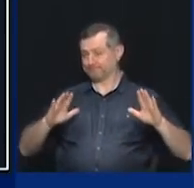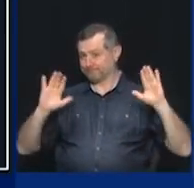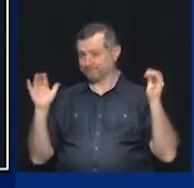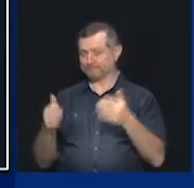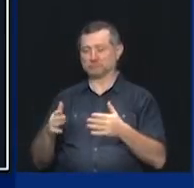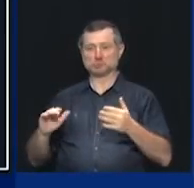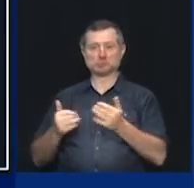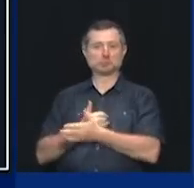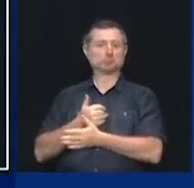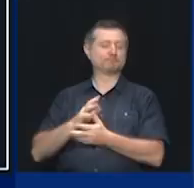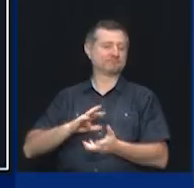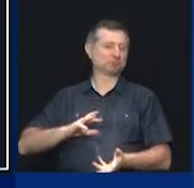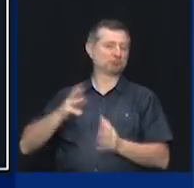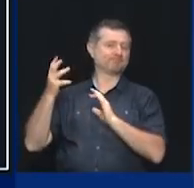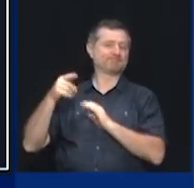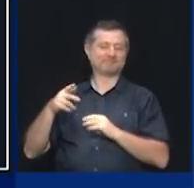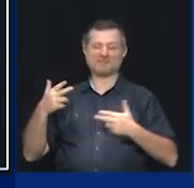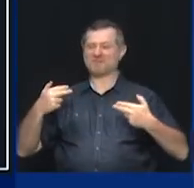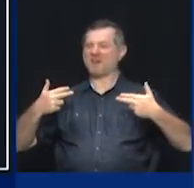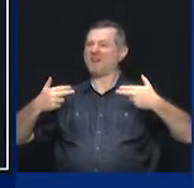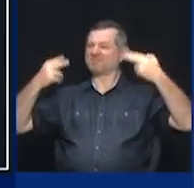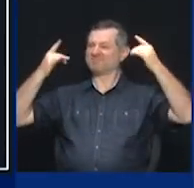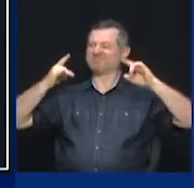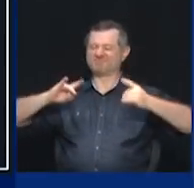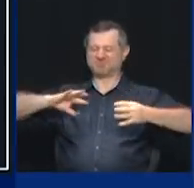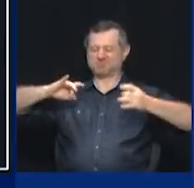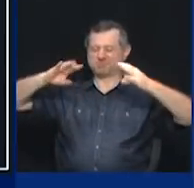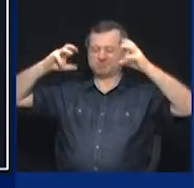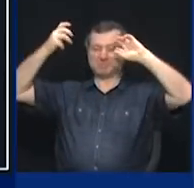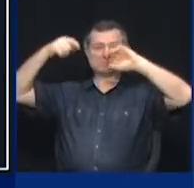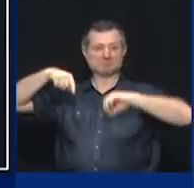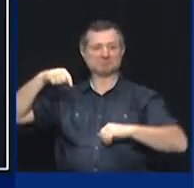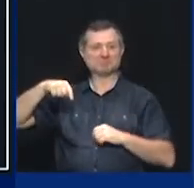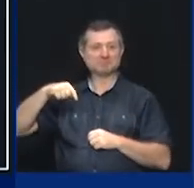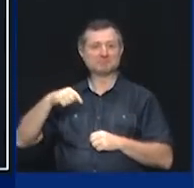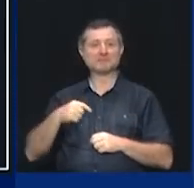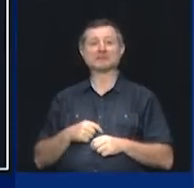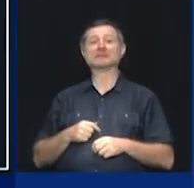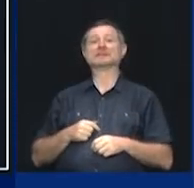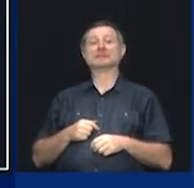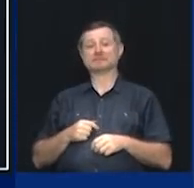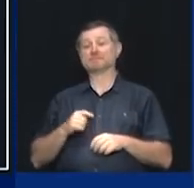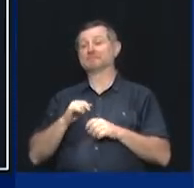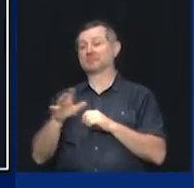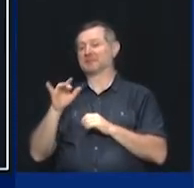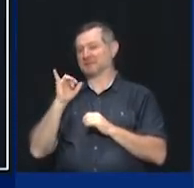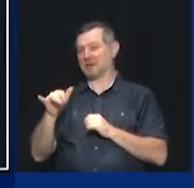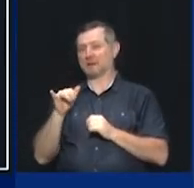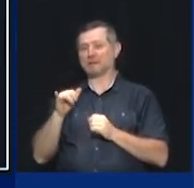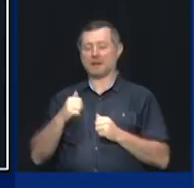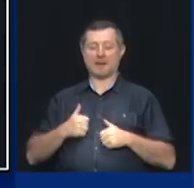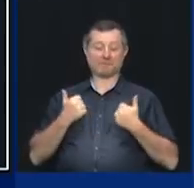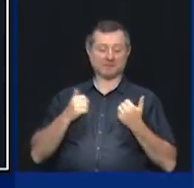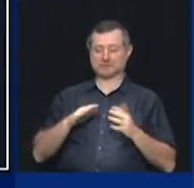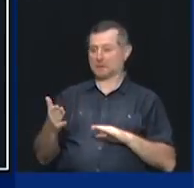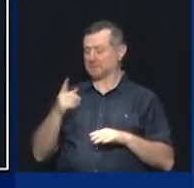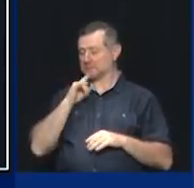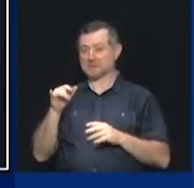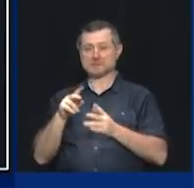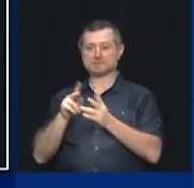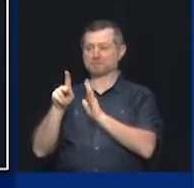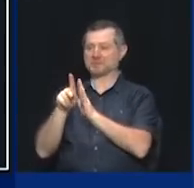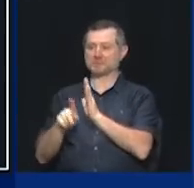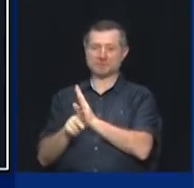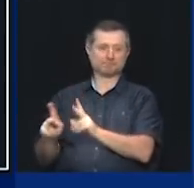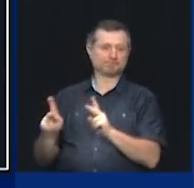it's gun violence. And you know what? It's a matter of life and death also. And we can't